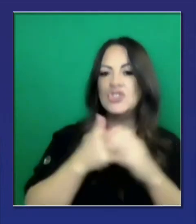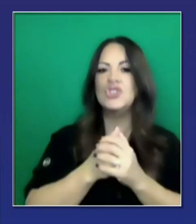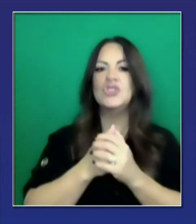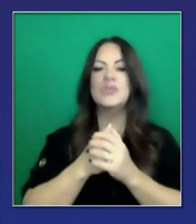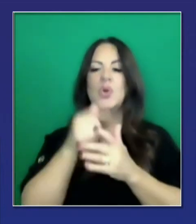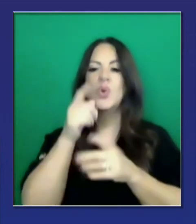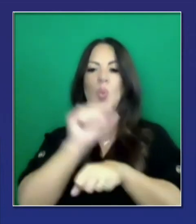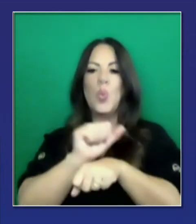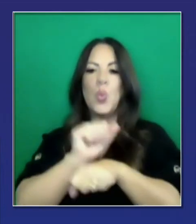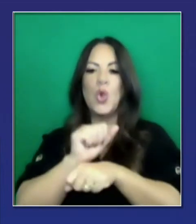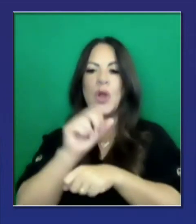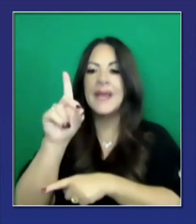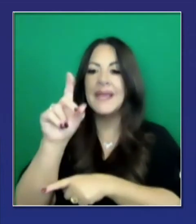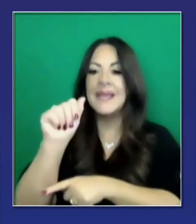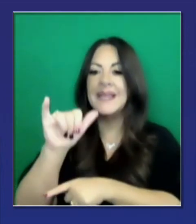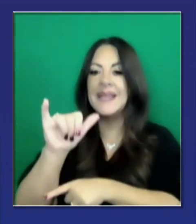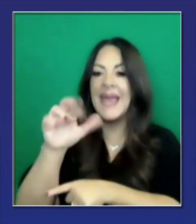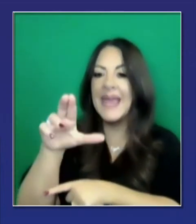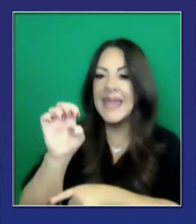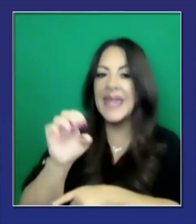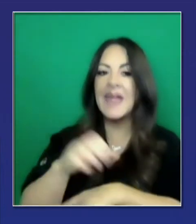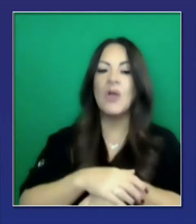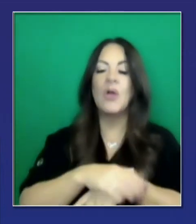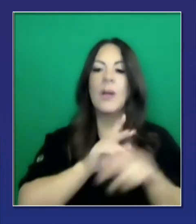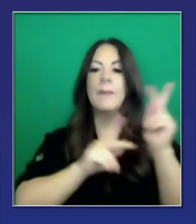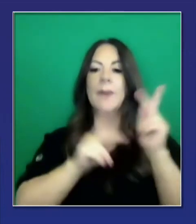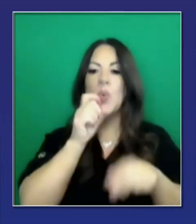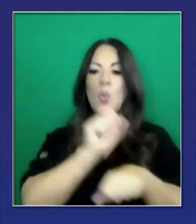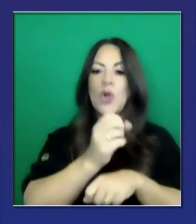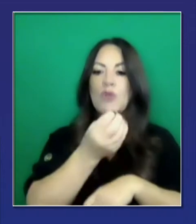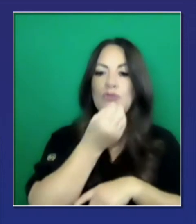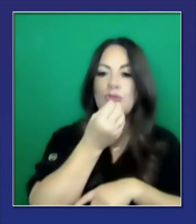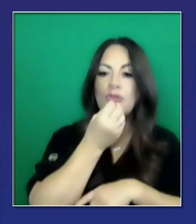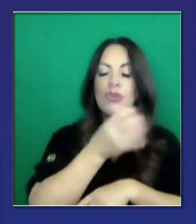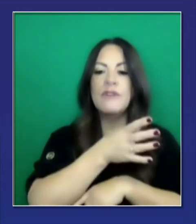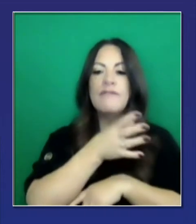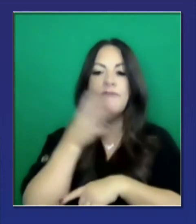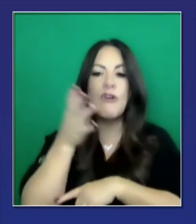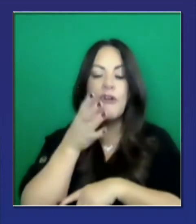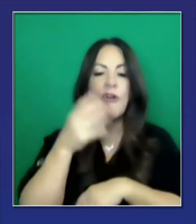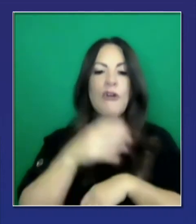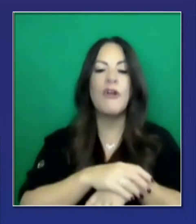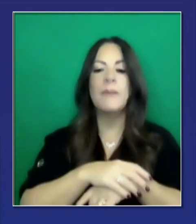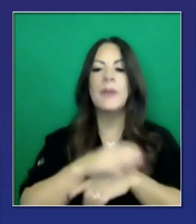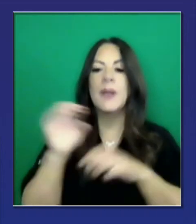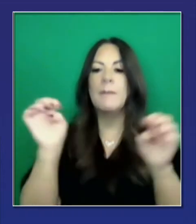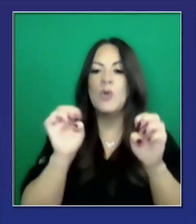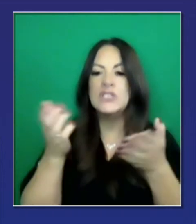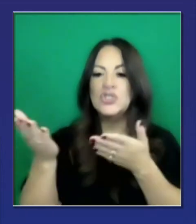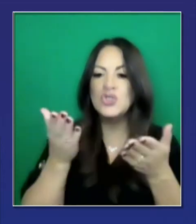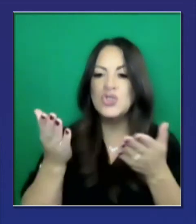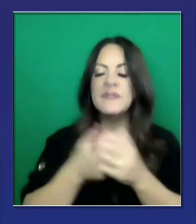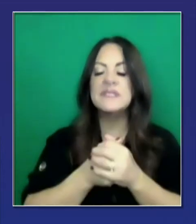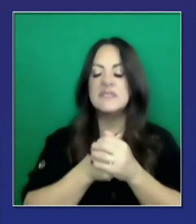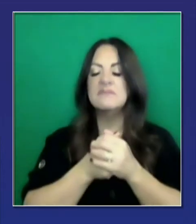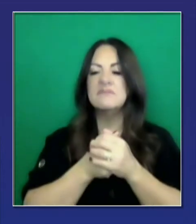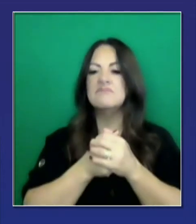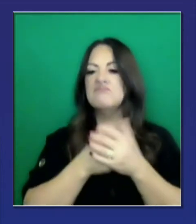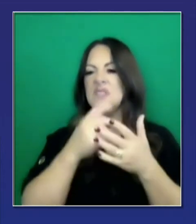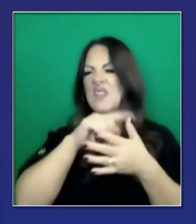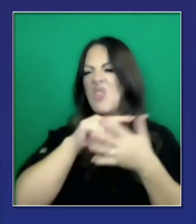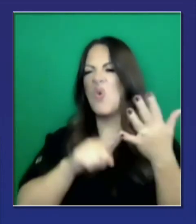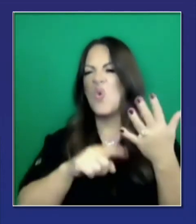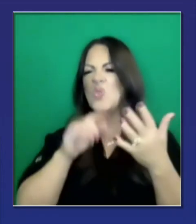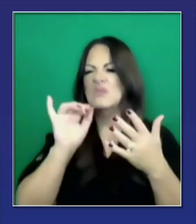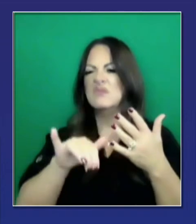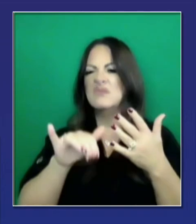education, childcare, emergency services, food and ag, the food supply chain. And that's farm workers, grocery